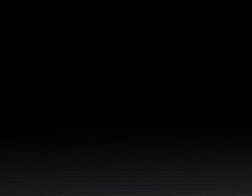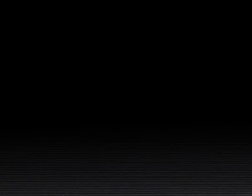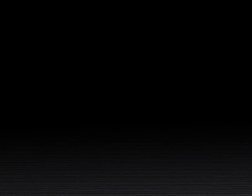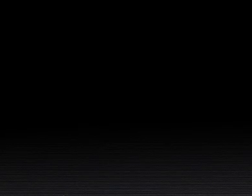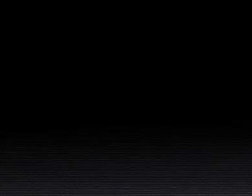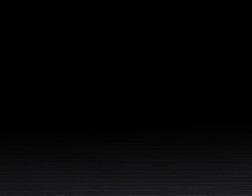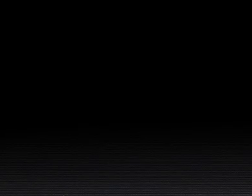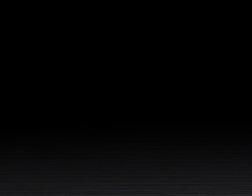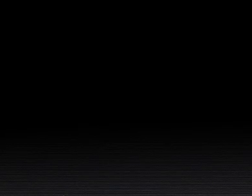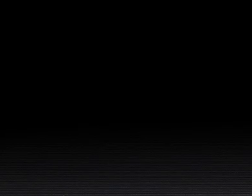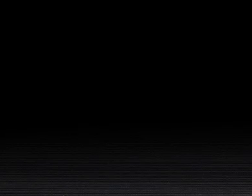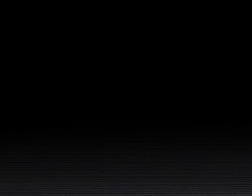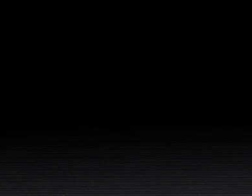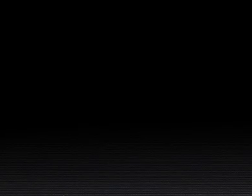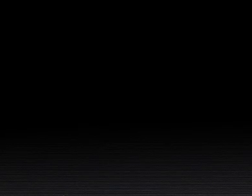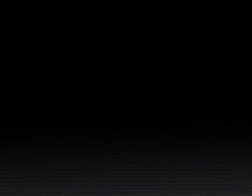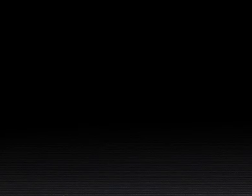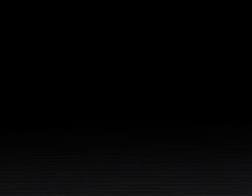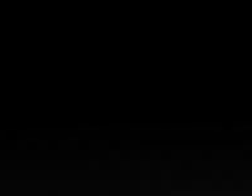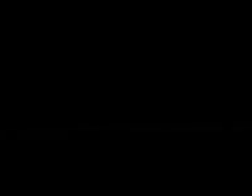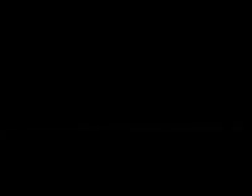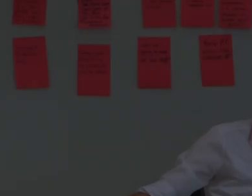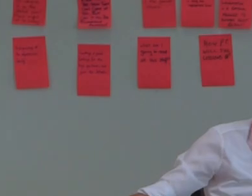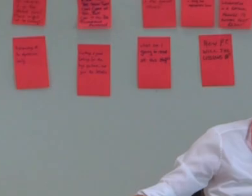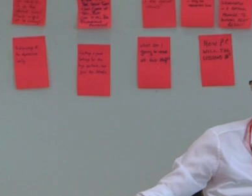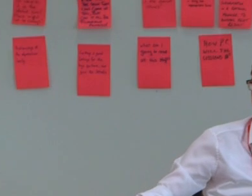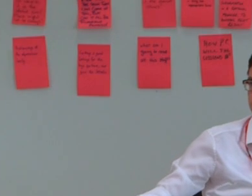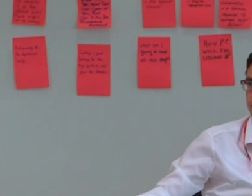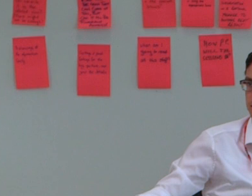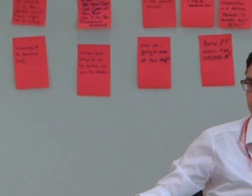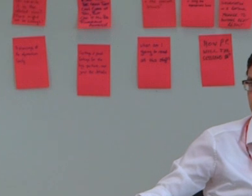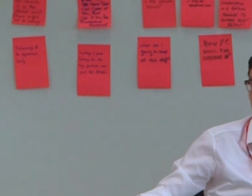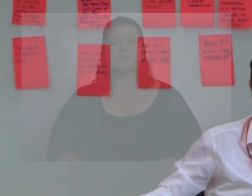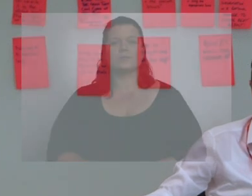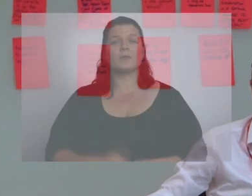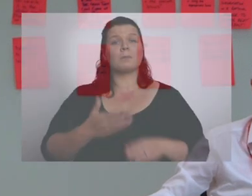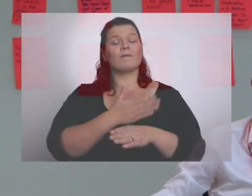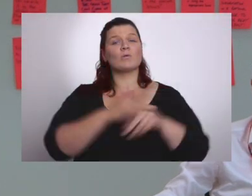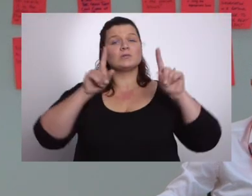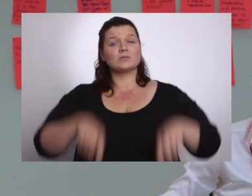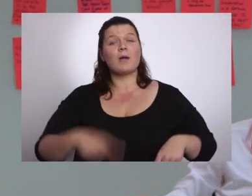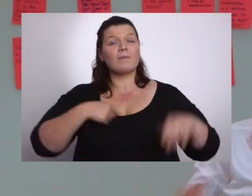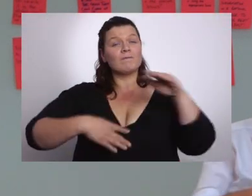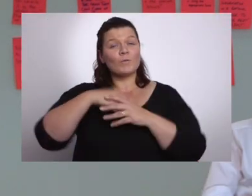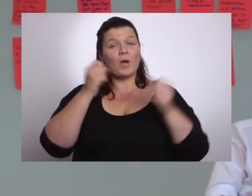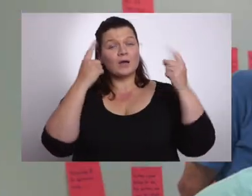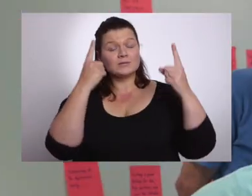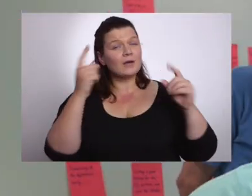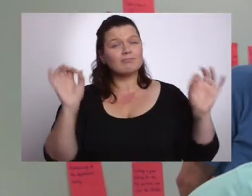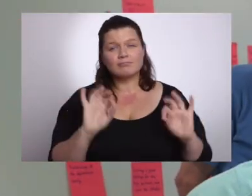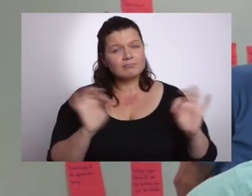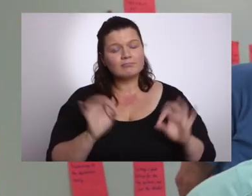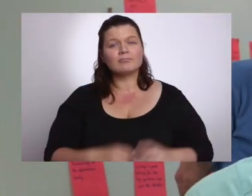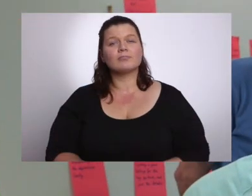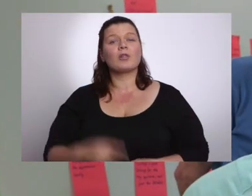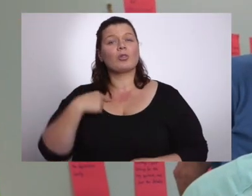A fresh perspective. Darcy, juror. I didn't actually understand until I began this today. They're actually